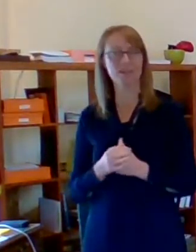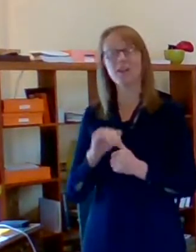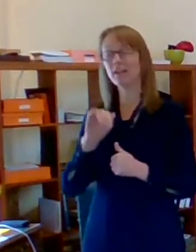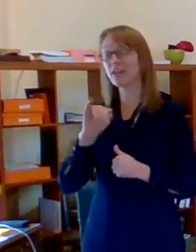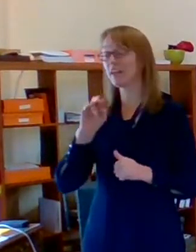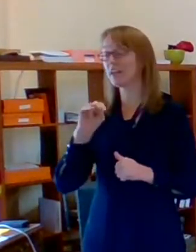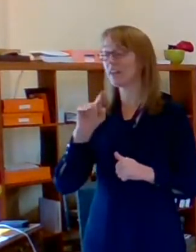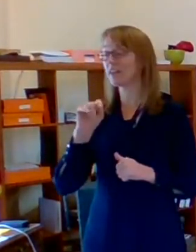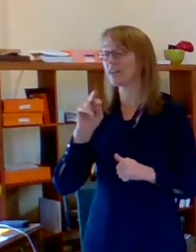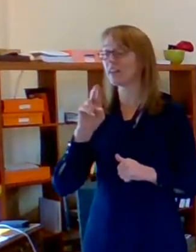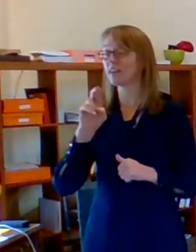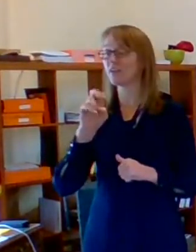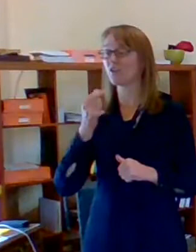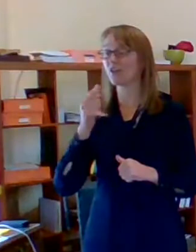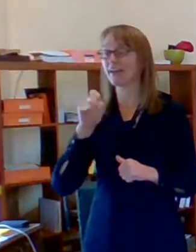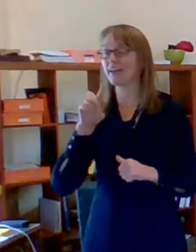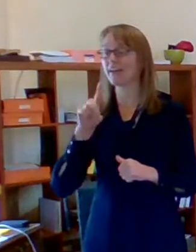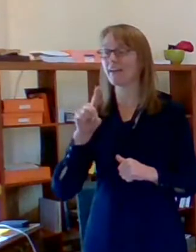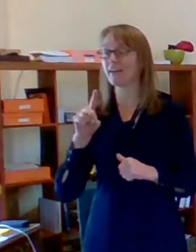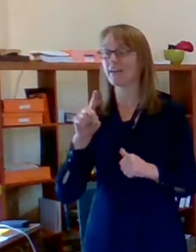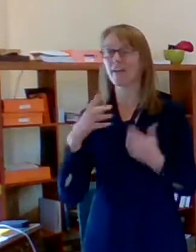Children's Advocacy of Greater St. Louis,